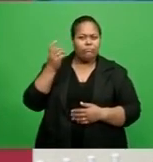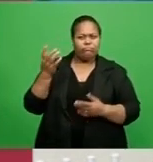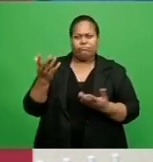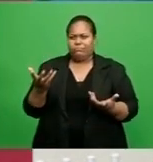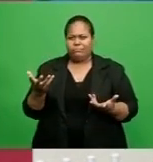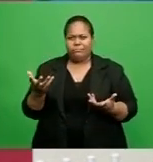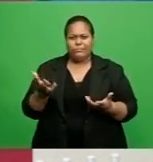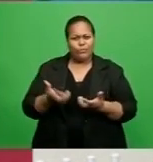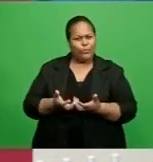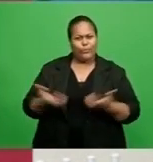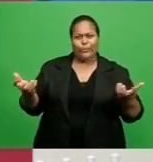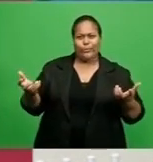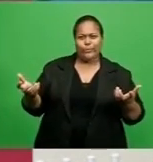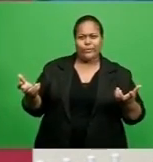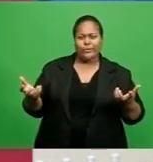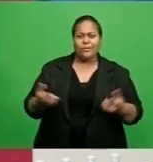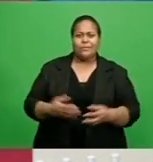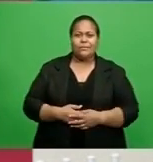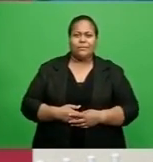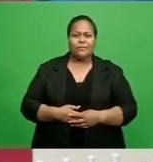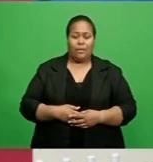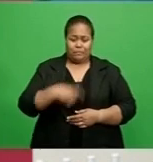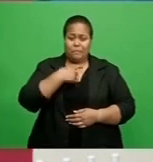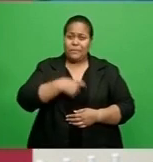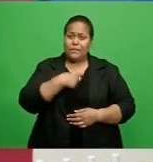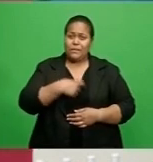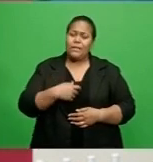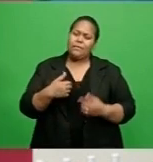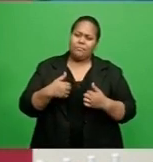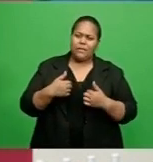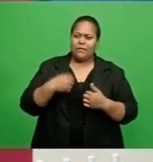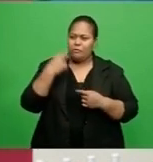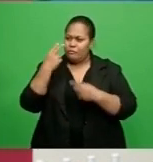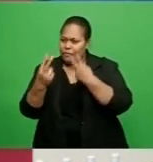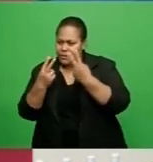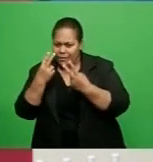up. Personally, I made a few visits to